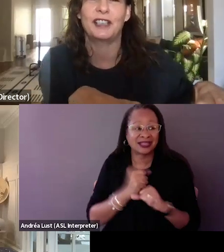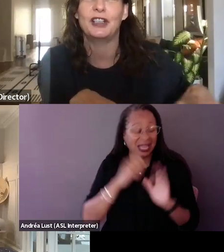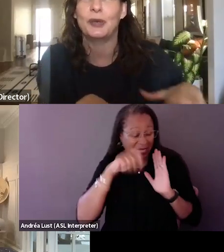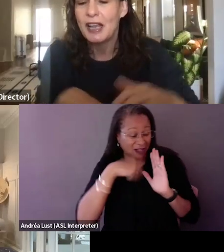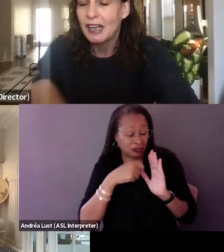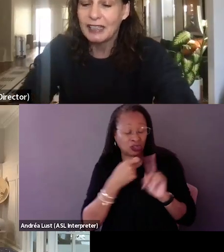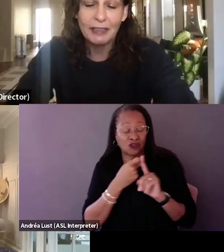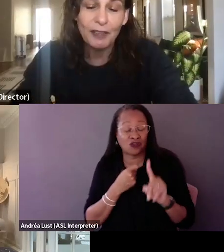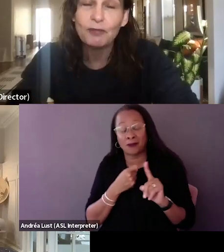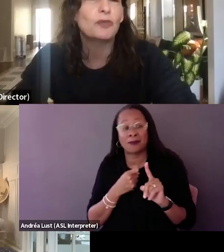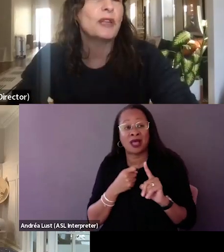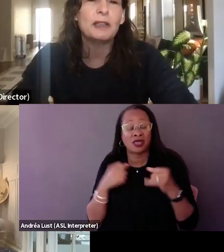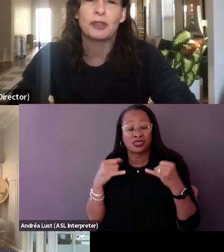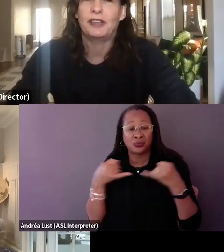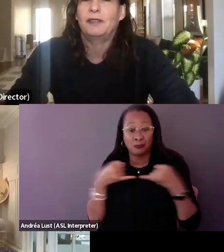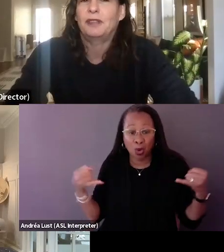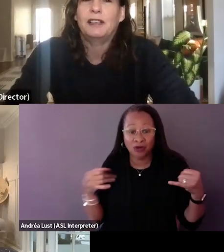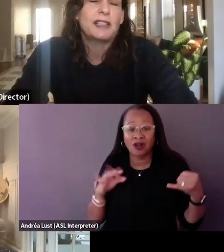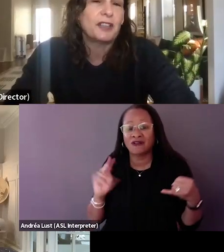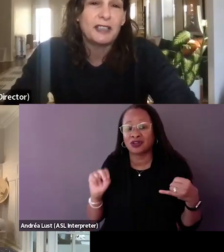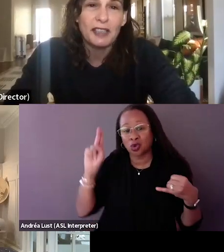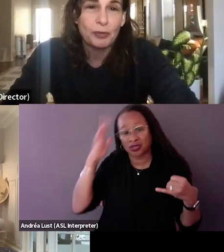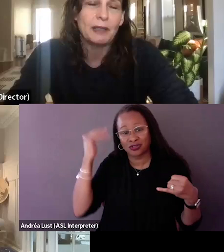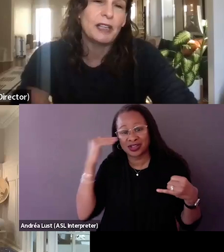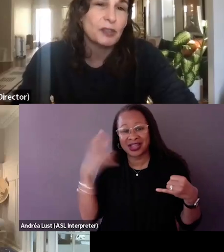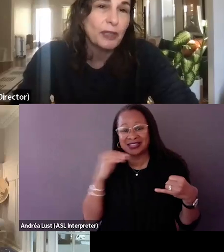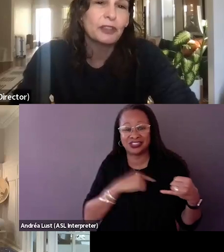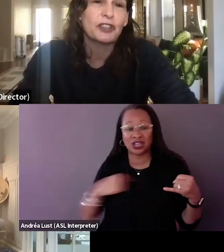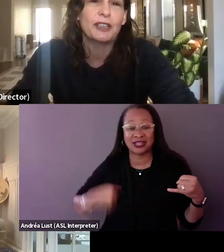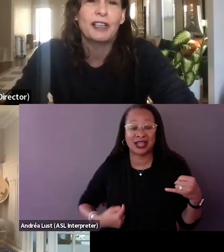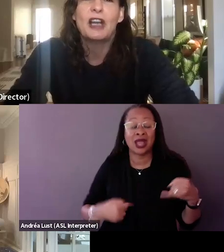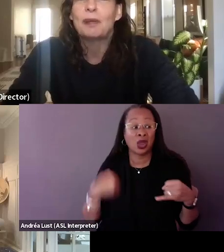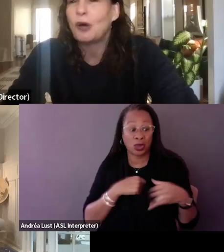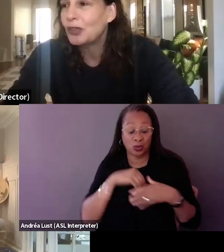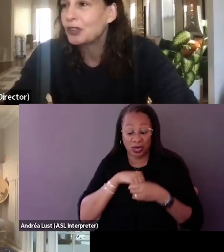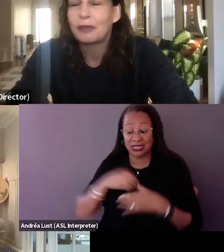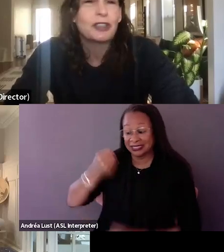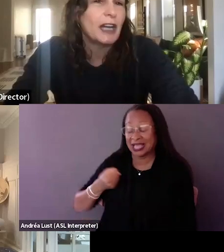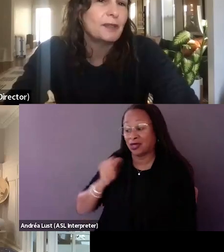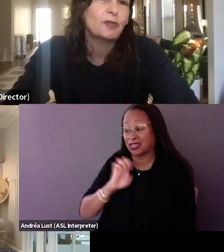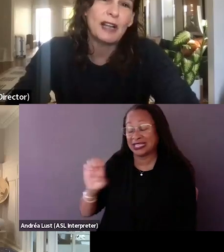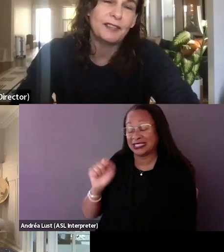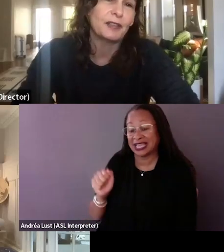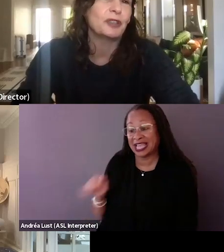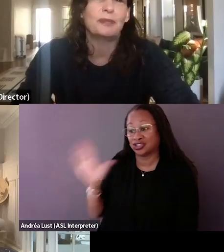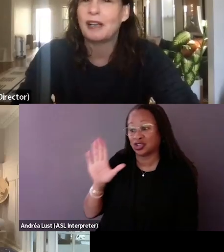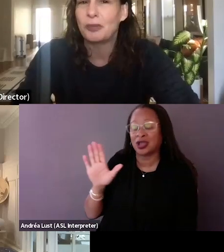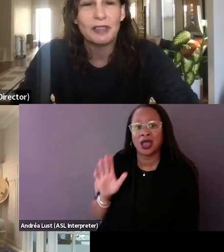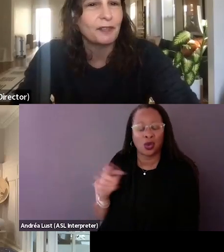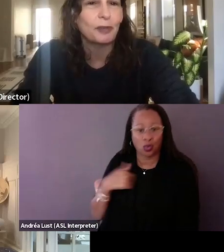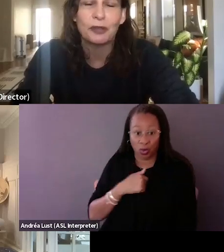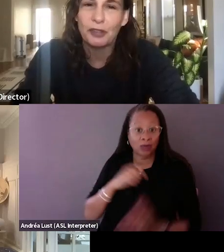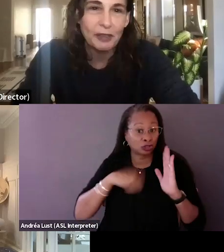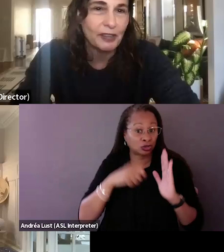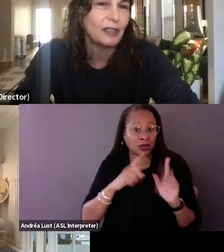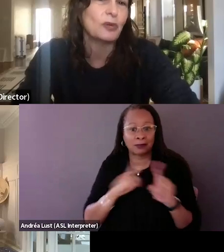and China. You know, even when we were in Southeast Asia with him, yes, we were shooting, but also there were times when there were elements